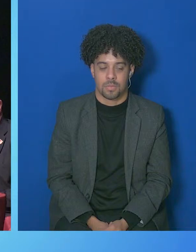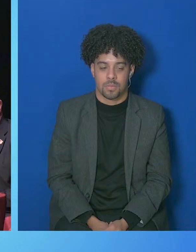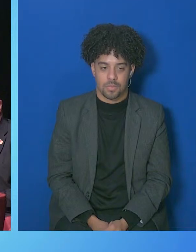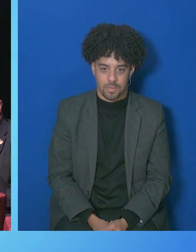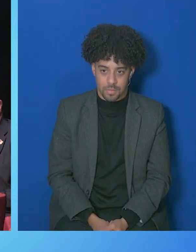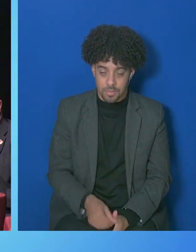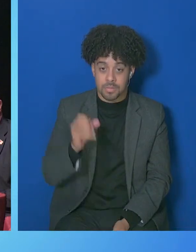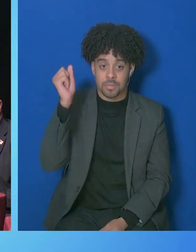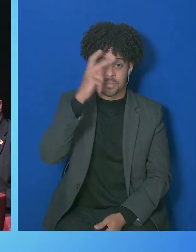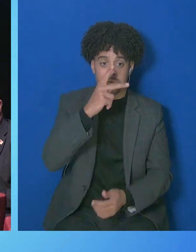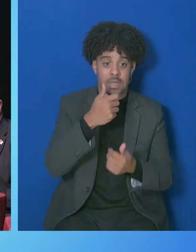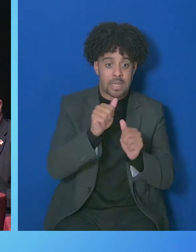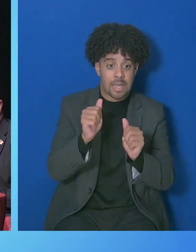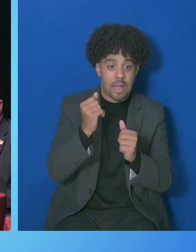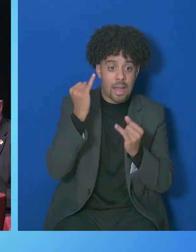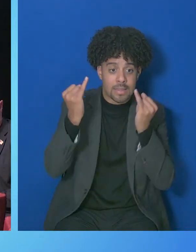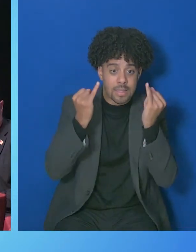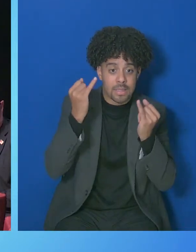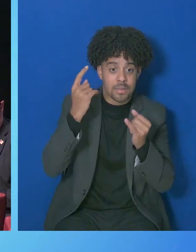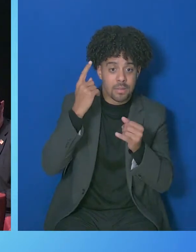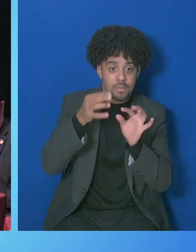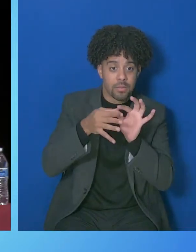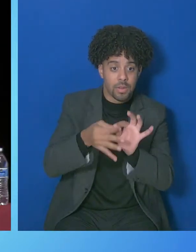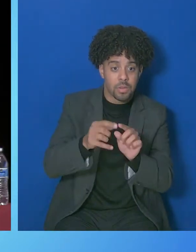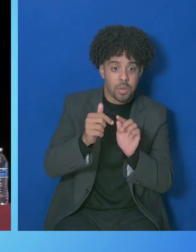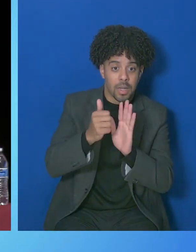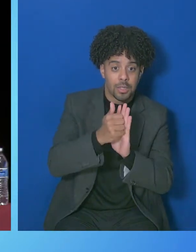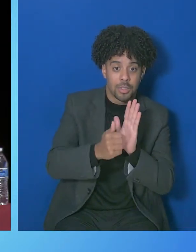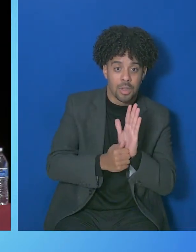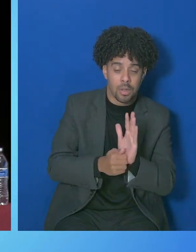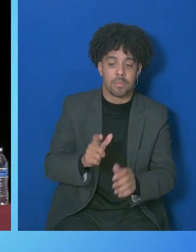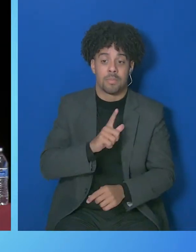Any ideas for I have agenda? a question for